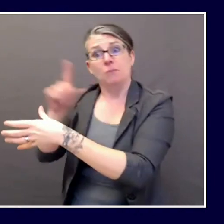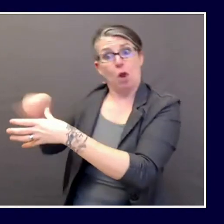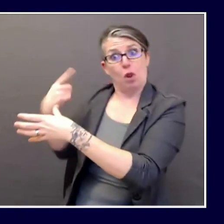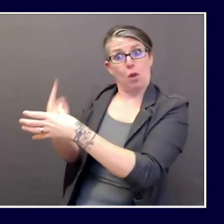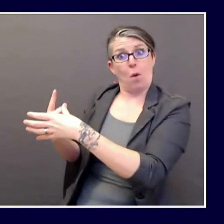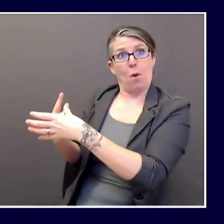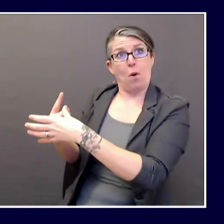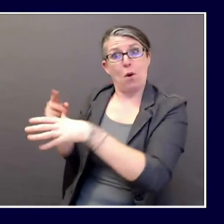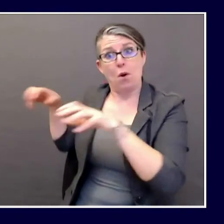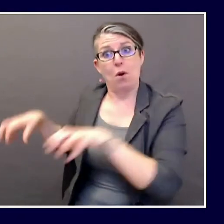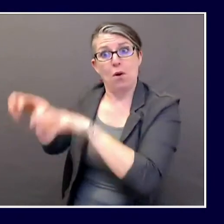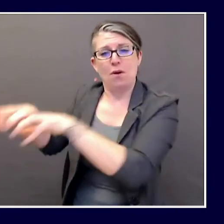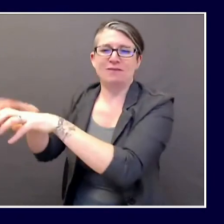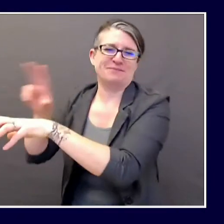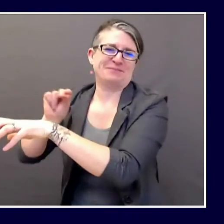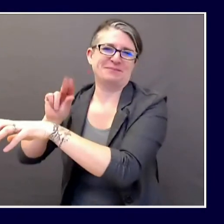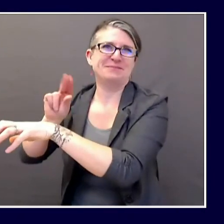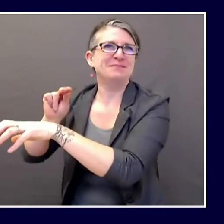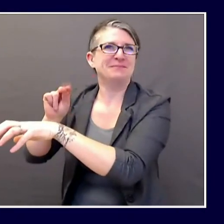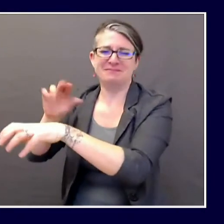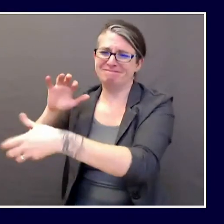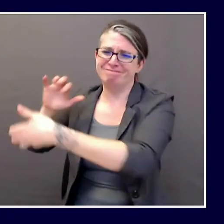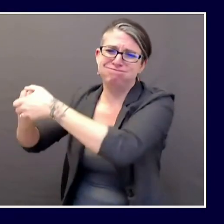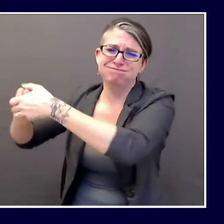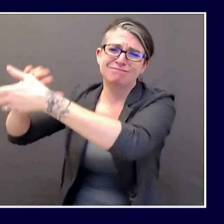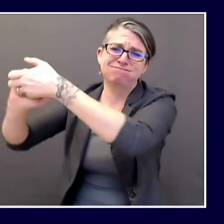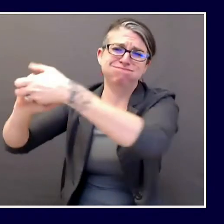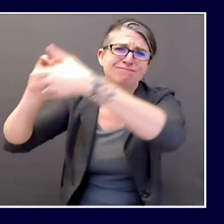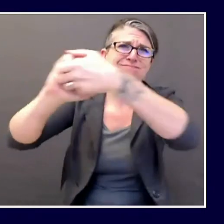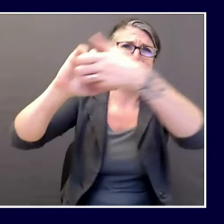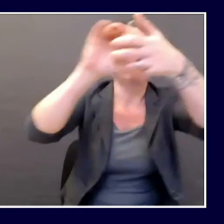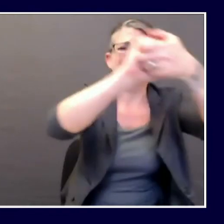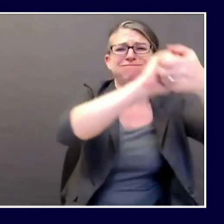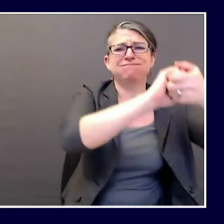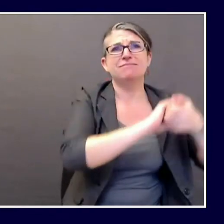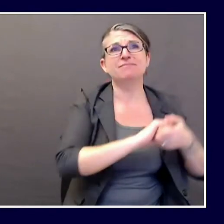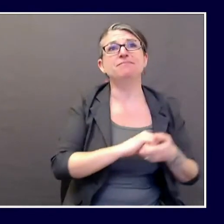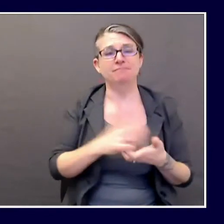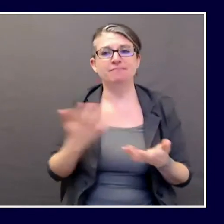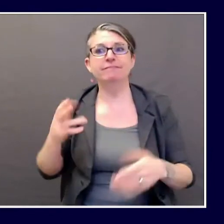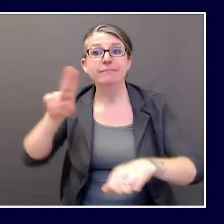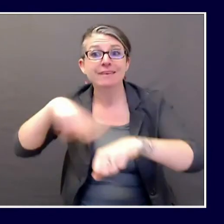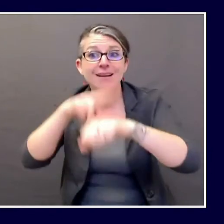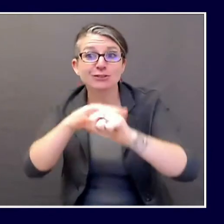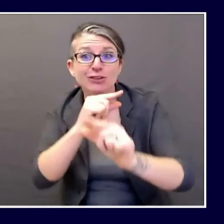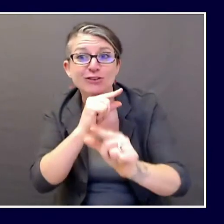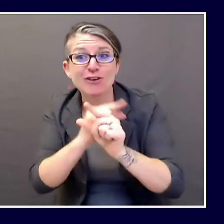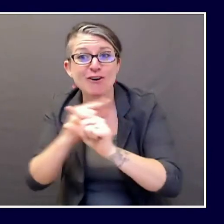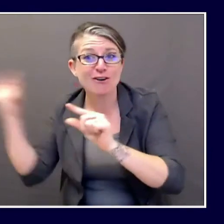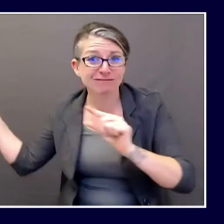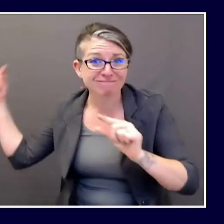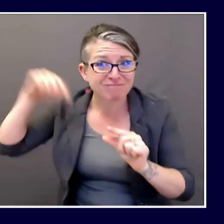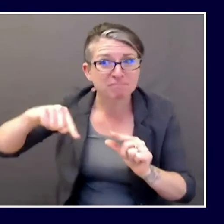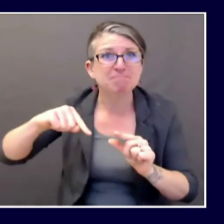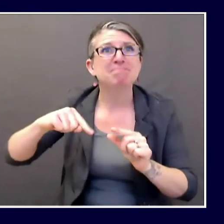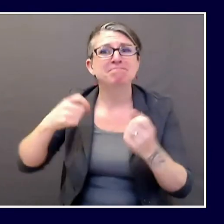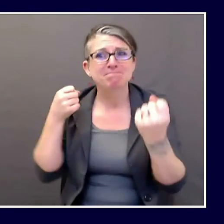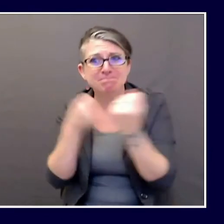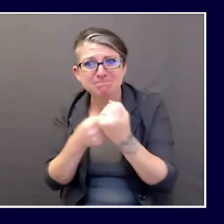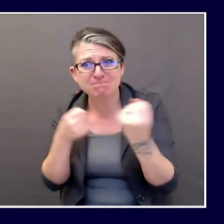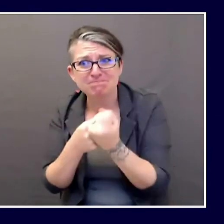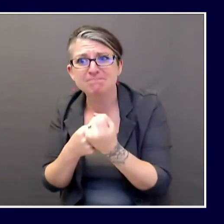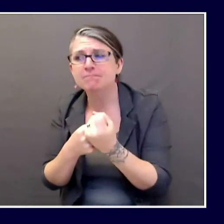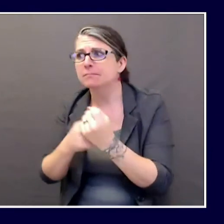constant and strong support from a detachment of members of the National Guard who have been working hand in hand with them throughout